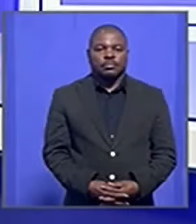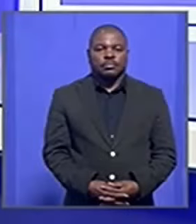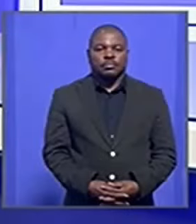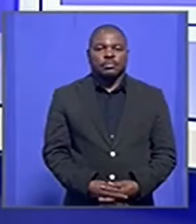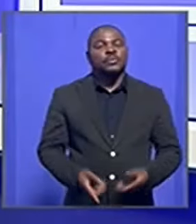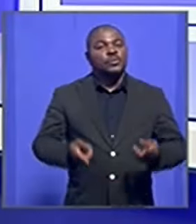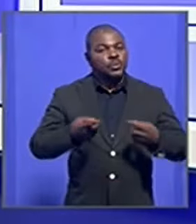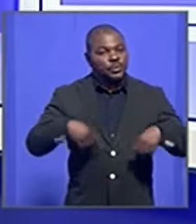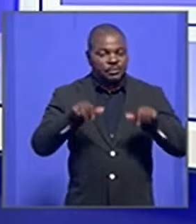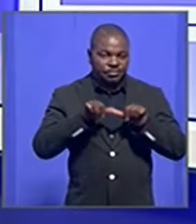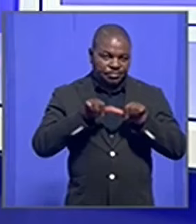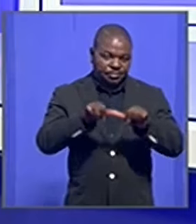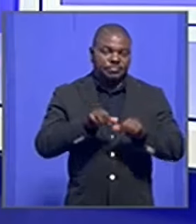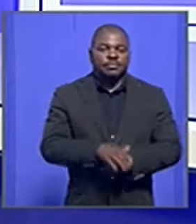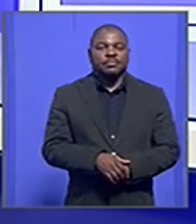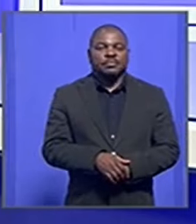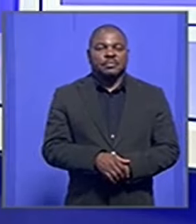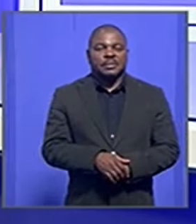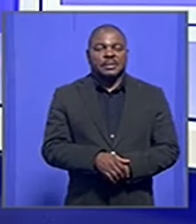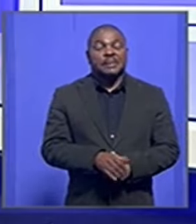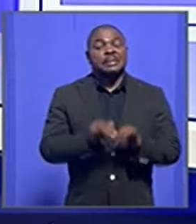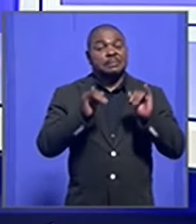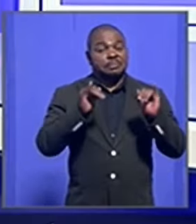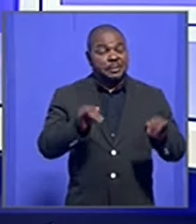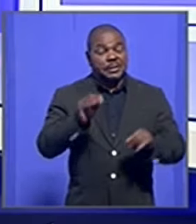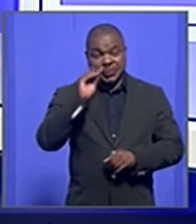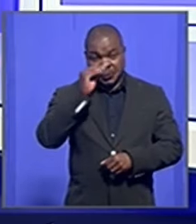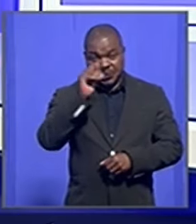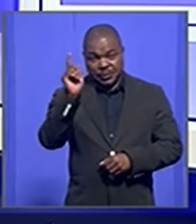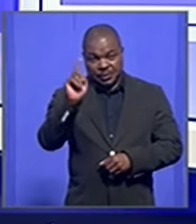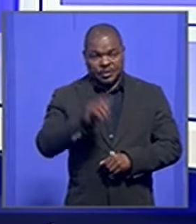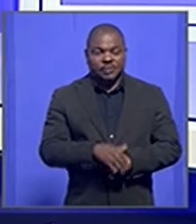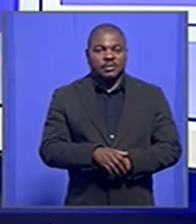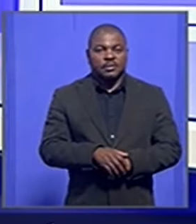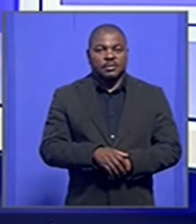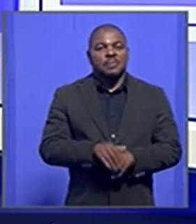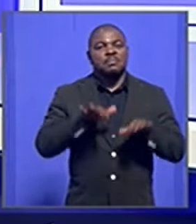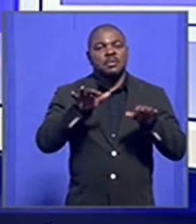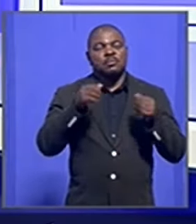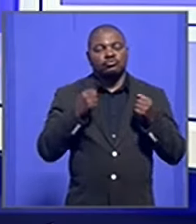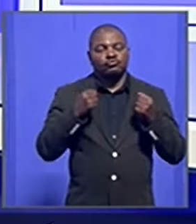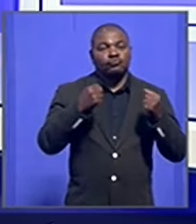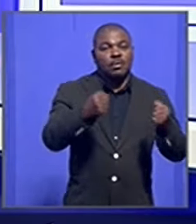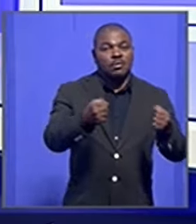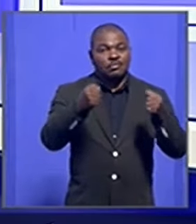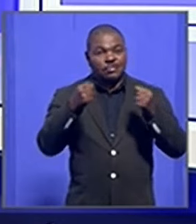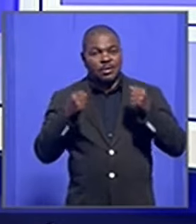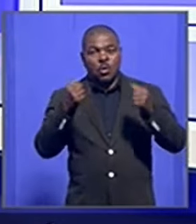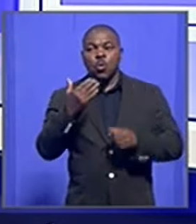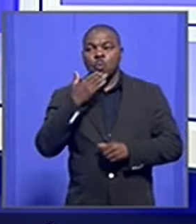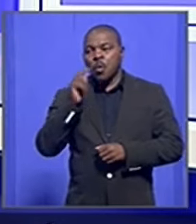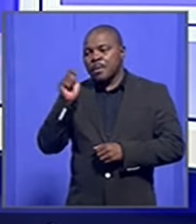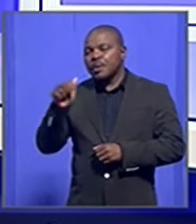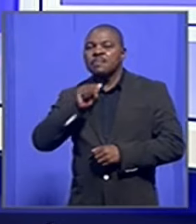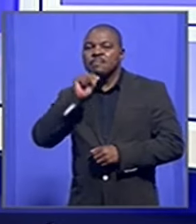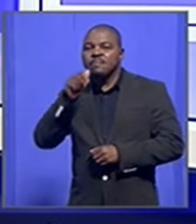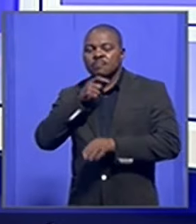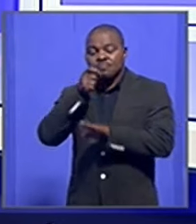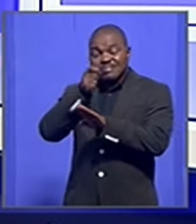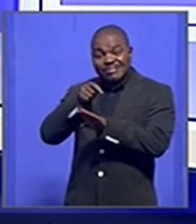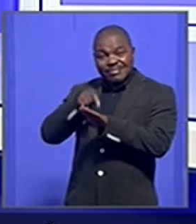A re tswele pele mogaetsho. Dikgang tse di sa jeseng di welang go bakgweetsi mo tseleng ba ba kolotang disuga tsa